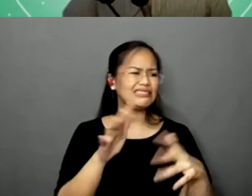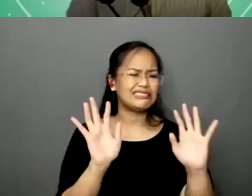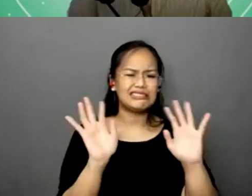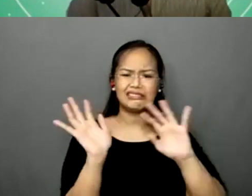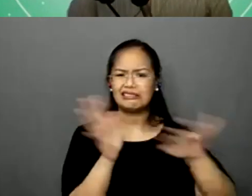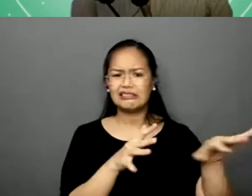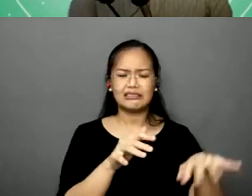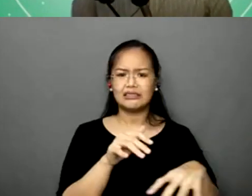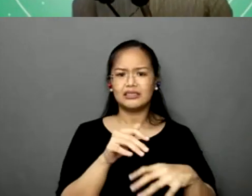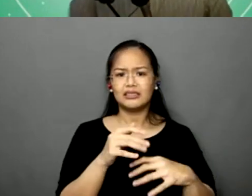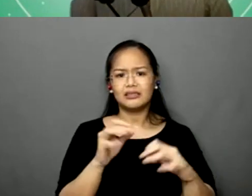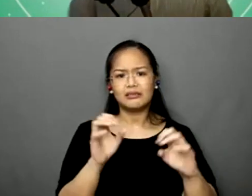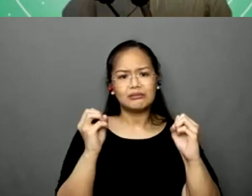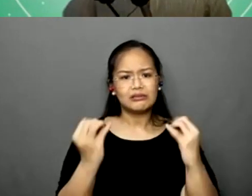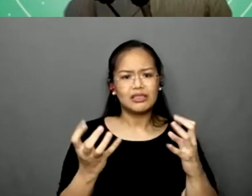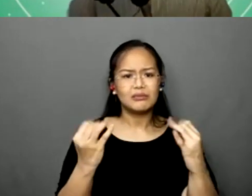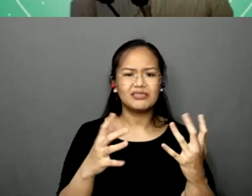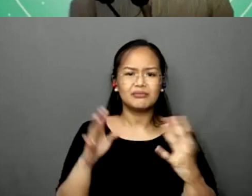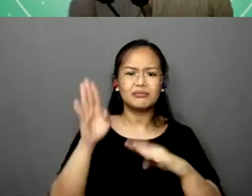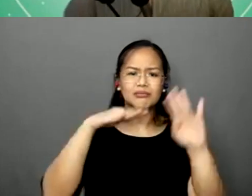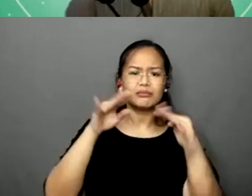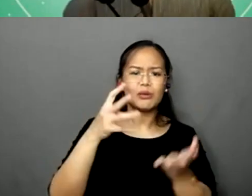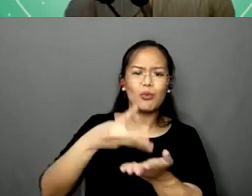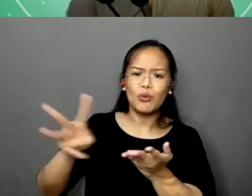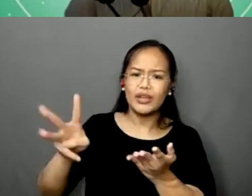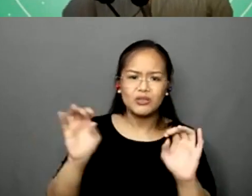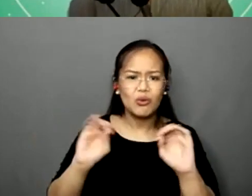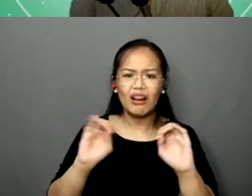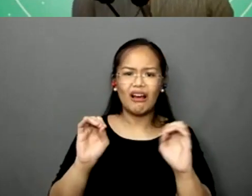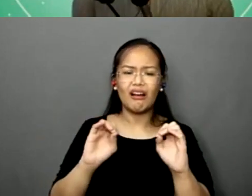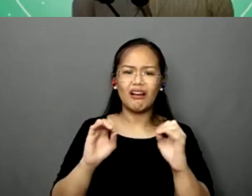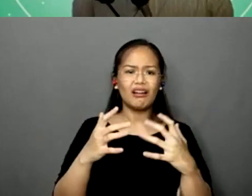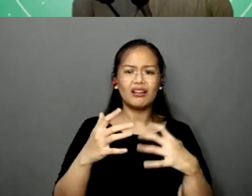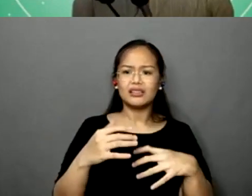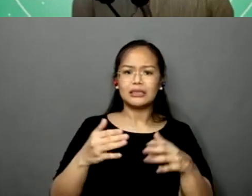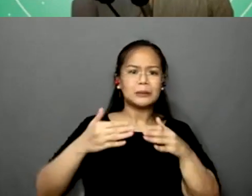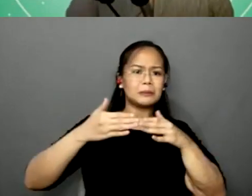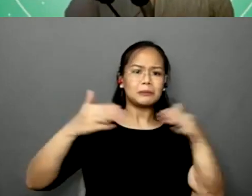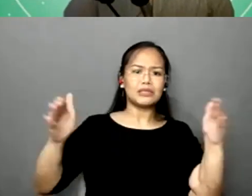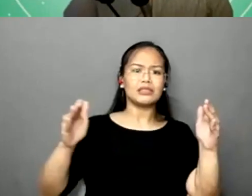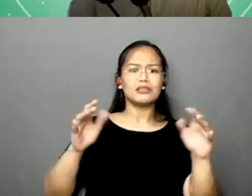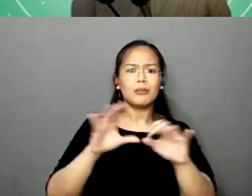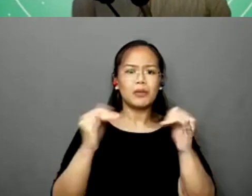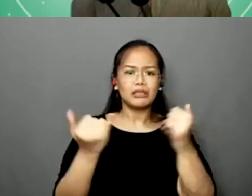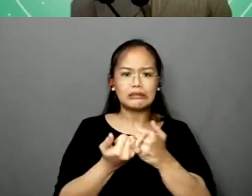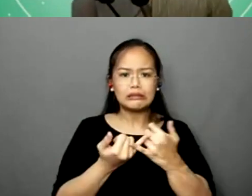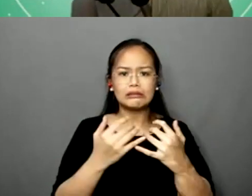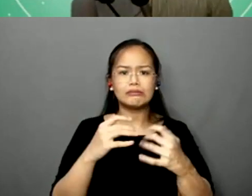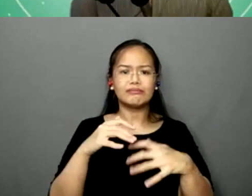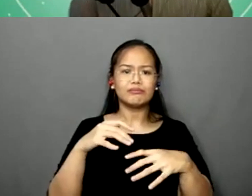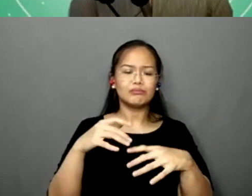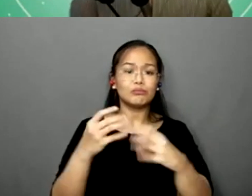waste disposal, and there's no large-scale infrastructure to accommodate it. Second, I guess this is more obvious for us as